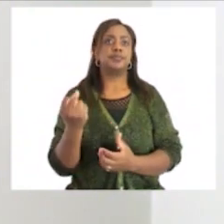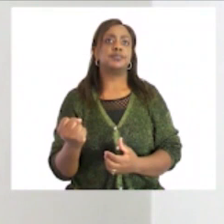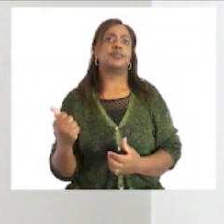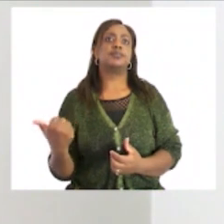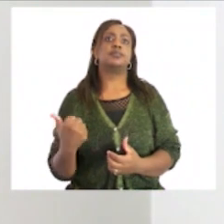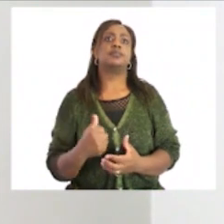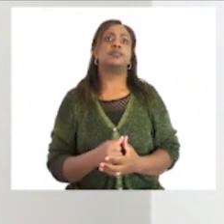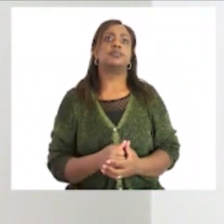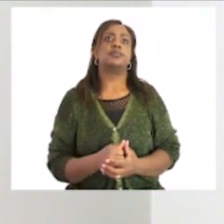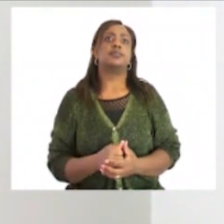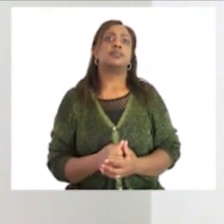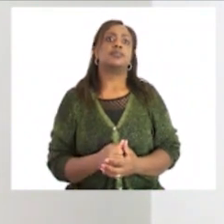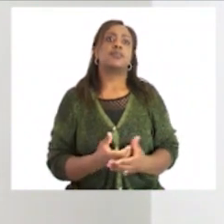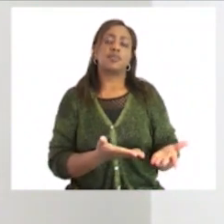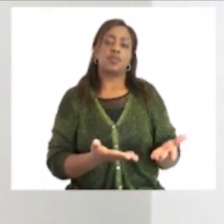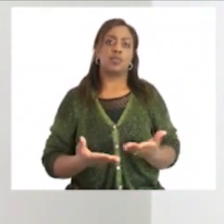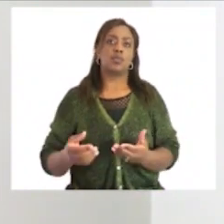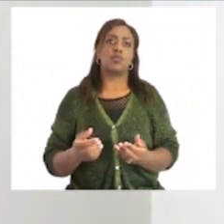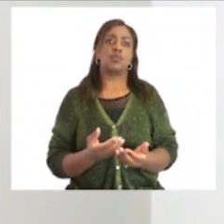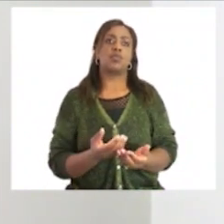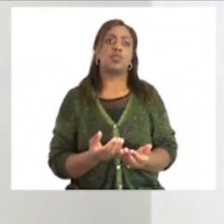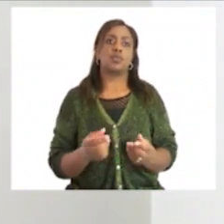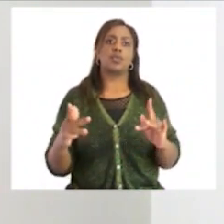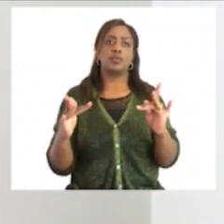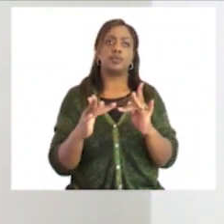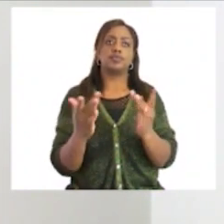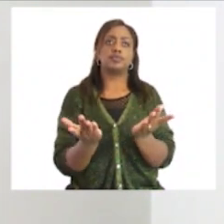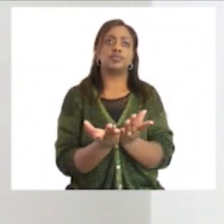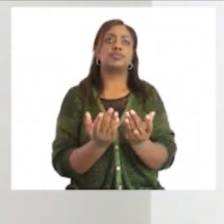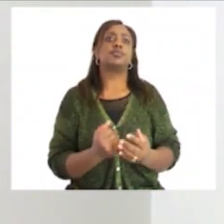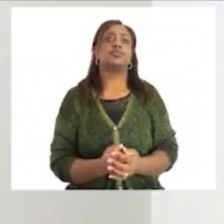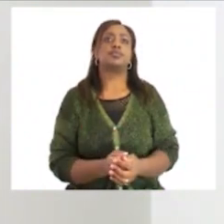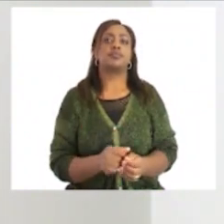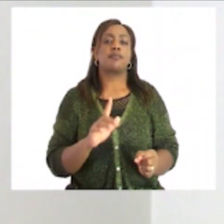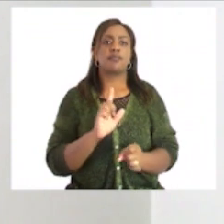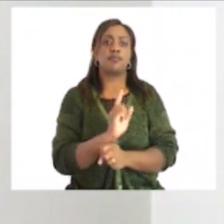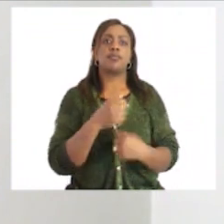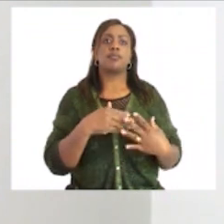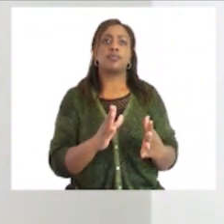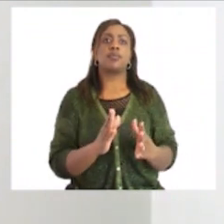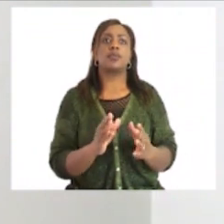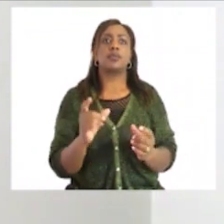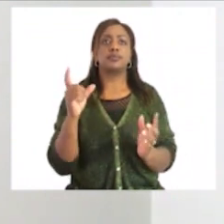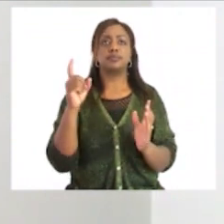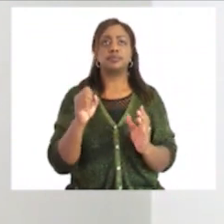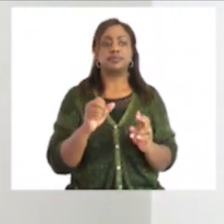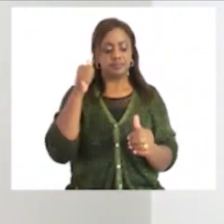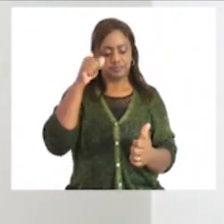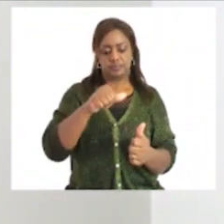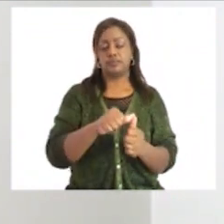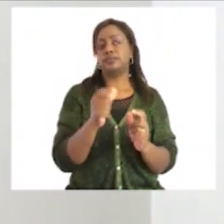joining us in class today. Welcome to My Zone Online School. First, before we start with our lesson, we are going